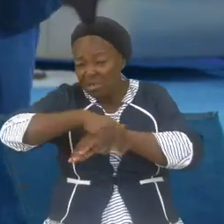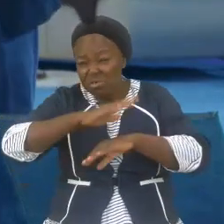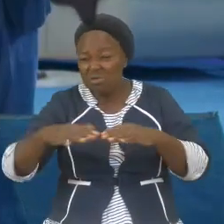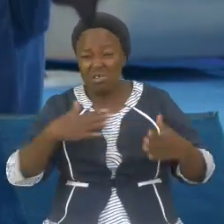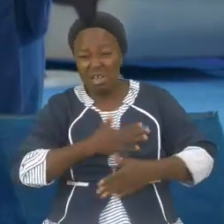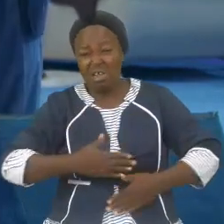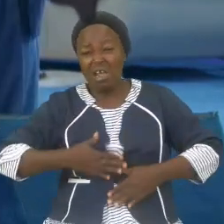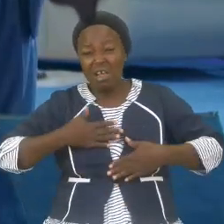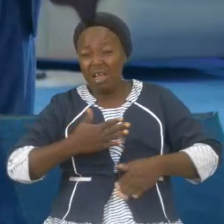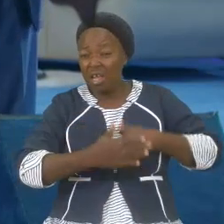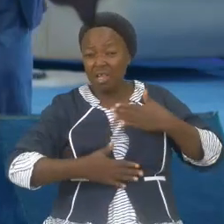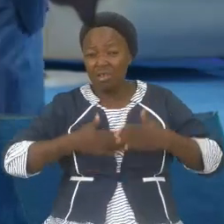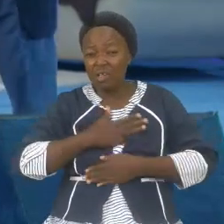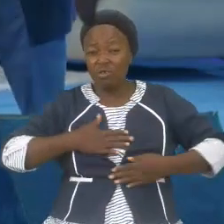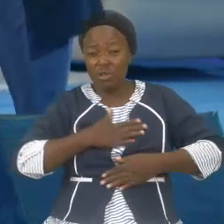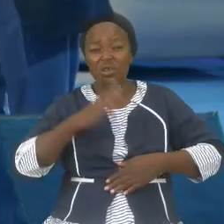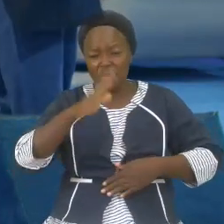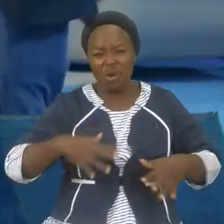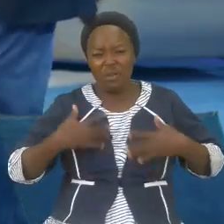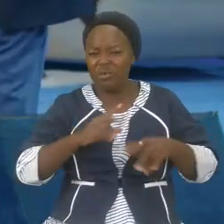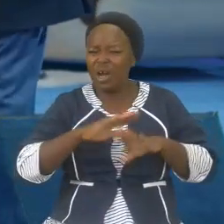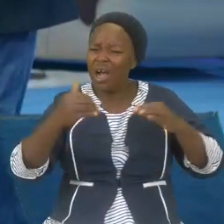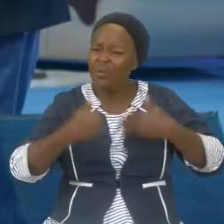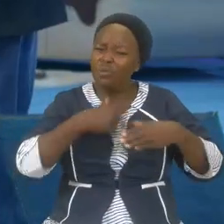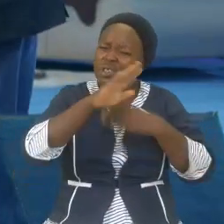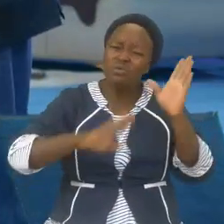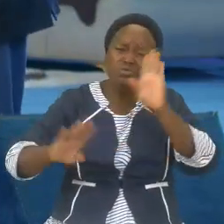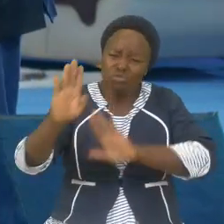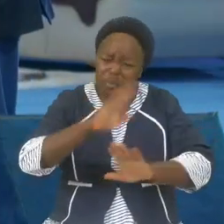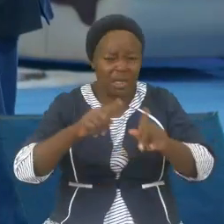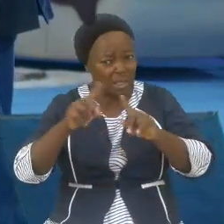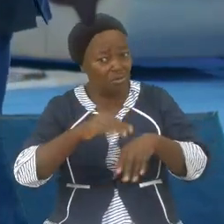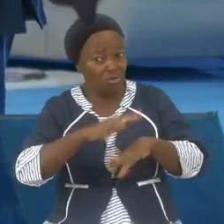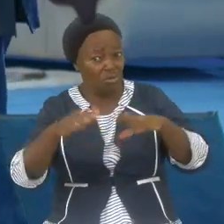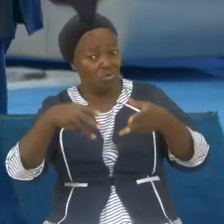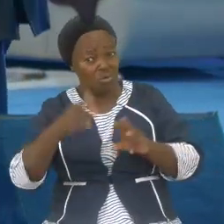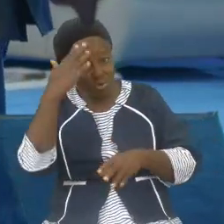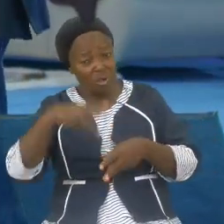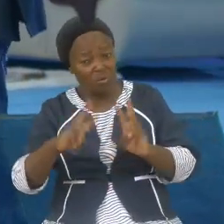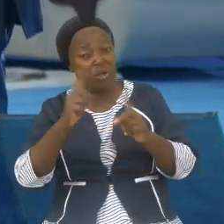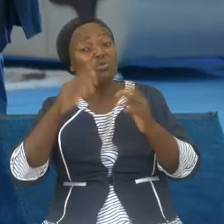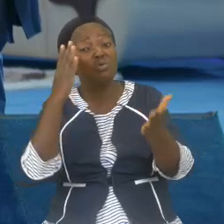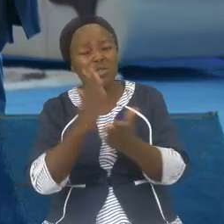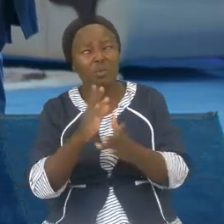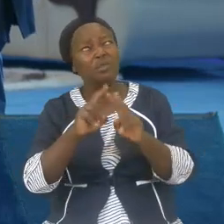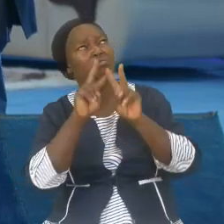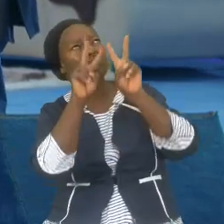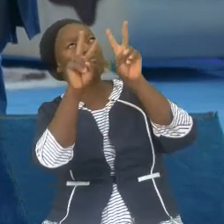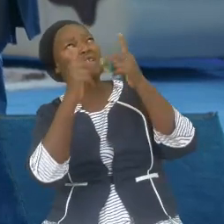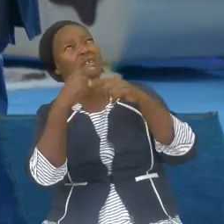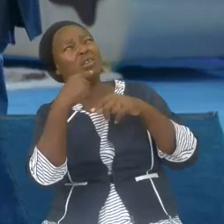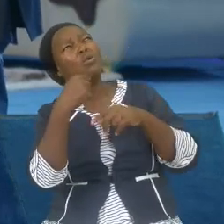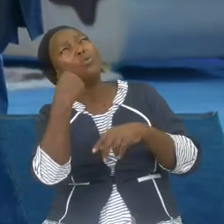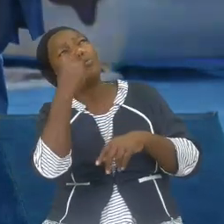have the trouble, you have the trauma, and yet you don't know the way to stop. He looked up and said, who are